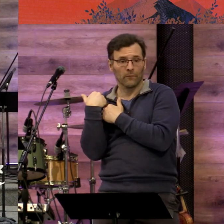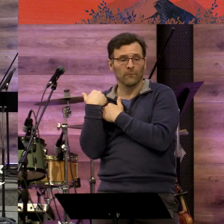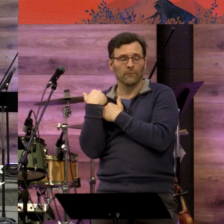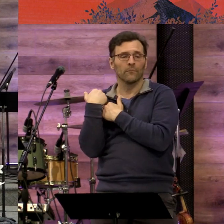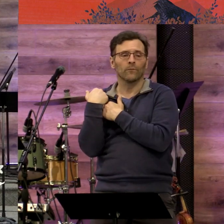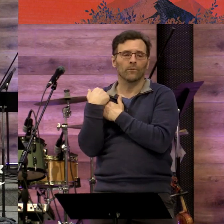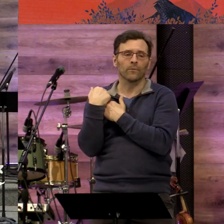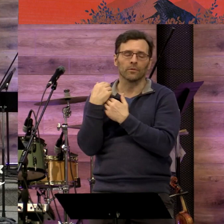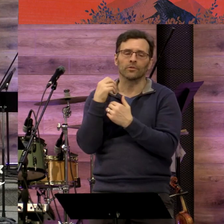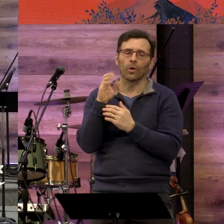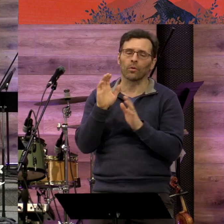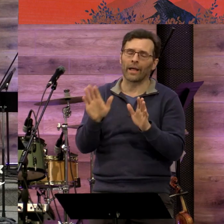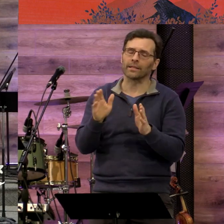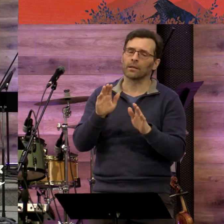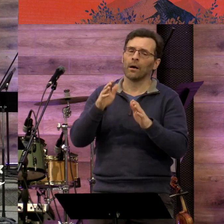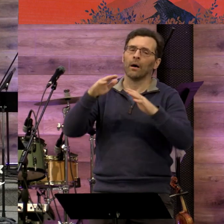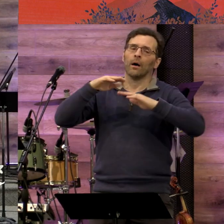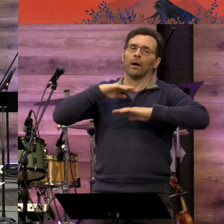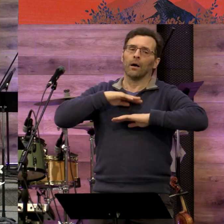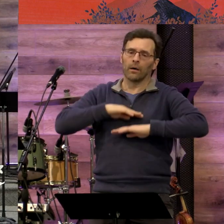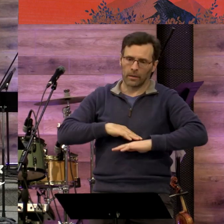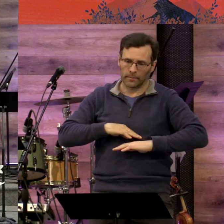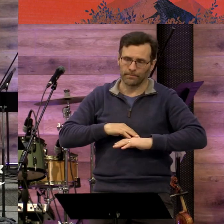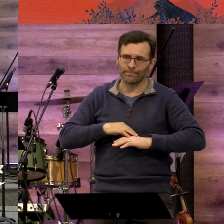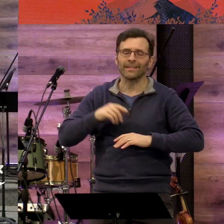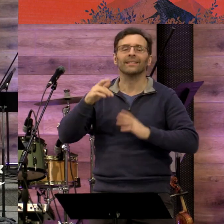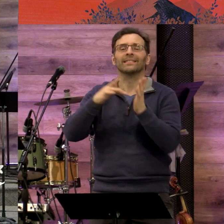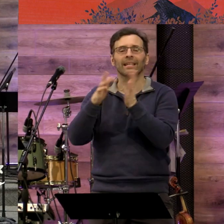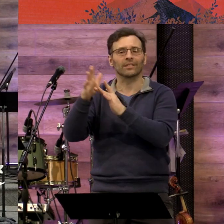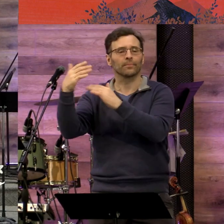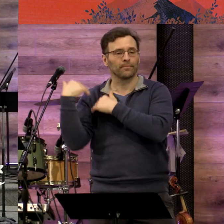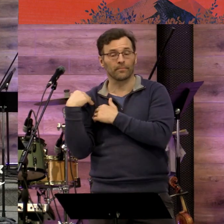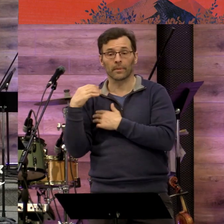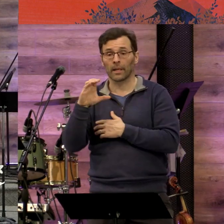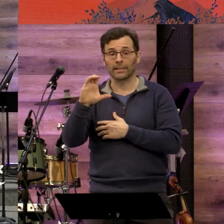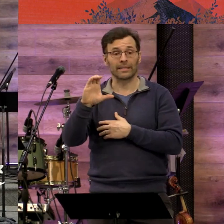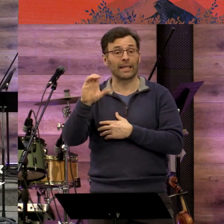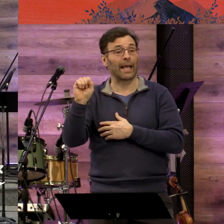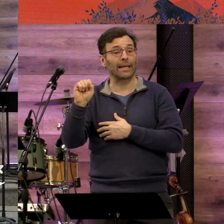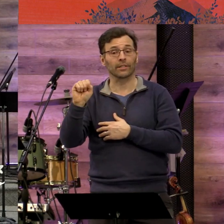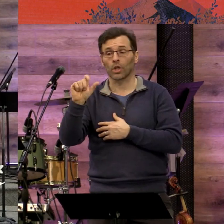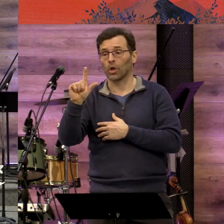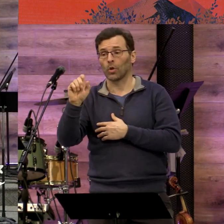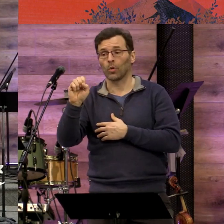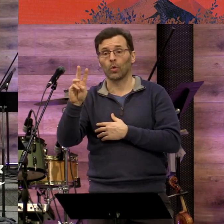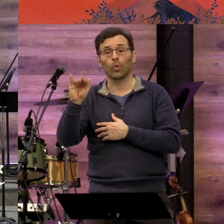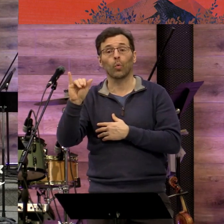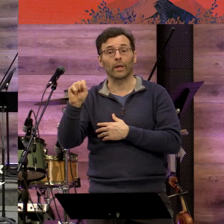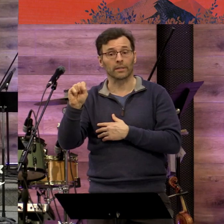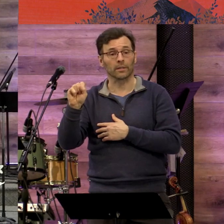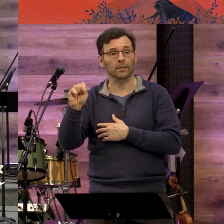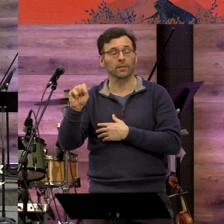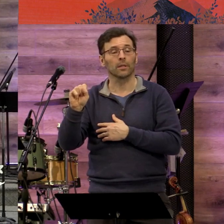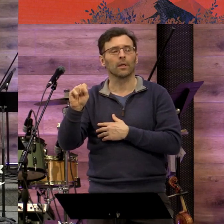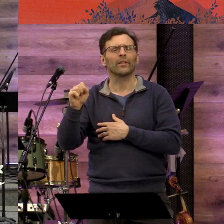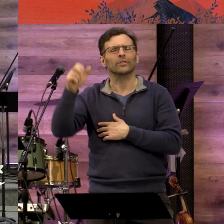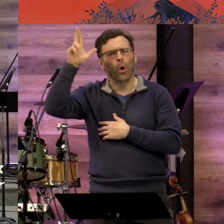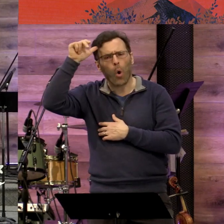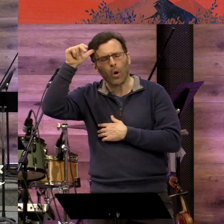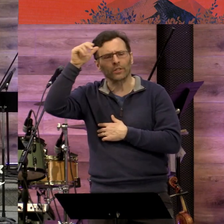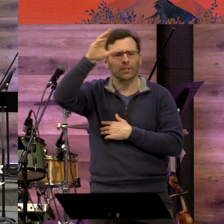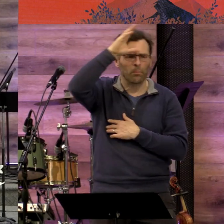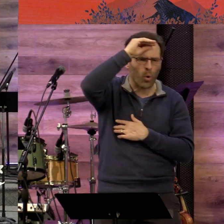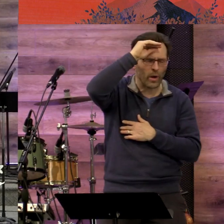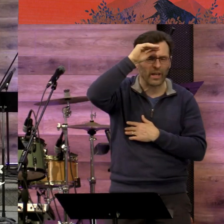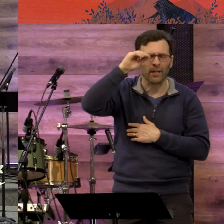We are not responsible for them, but he is. In C.S. Lewis's book, The Horse and His Boy, it tells the story of a prince